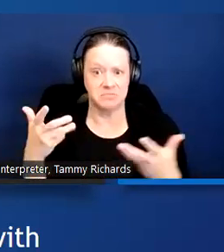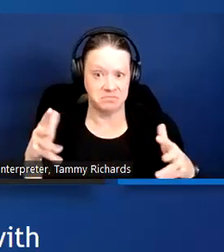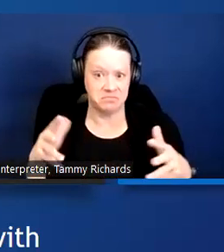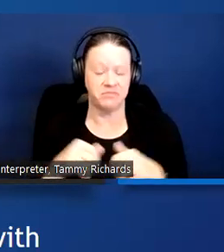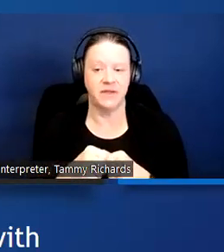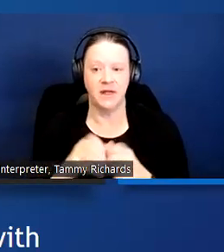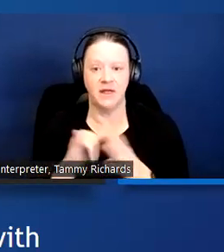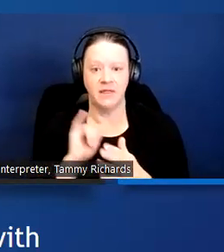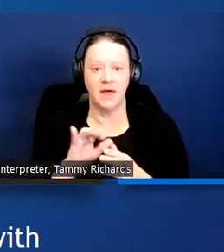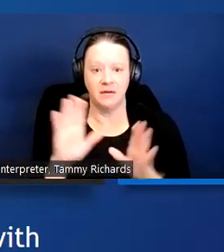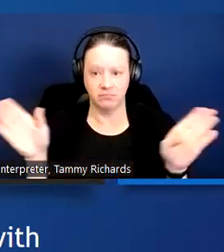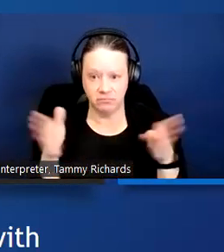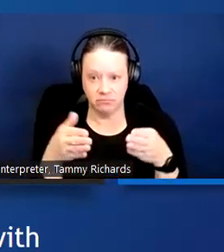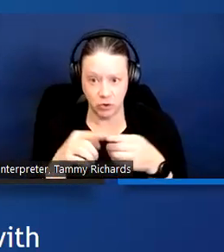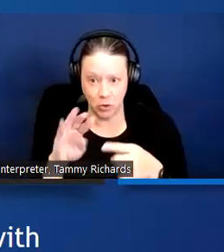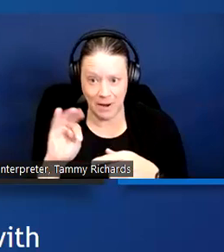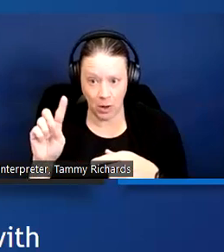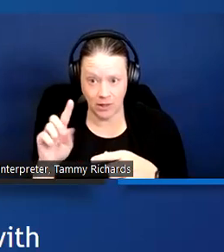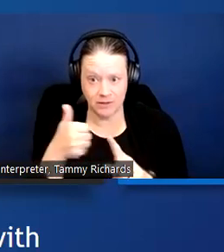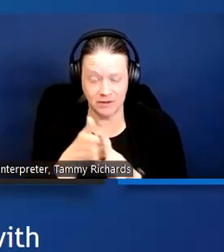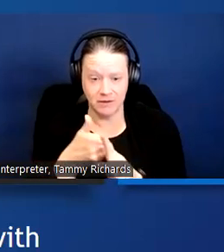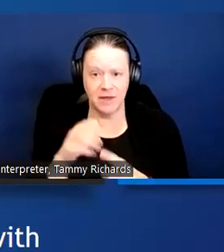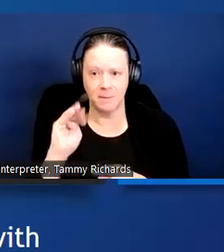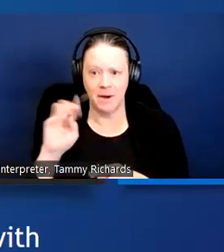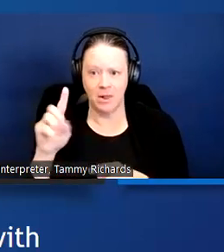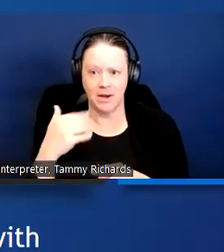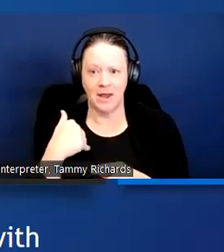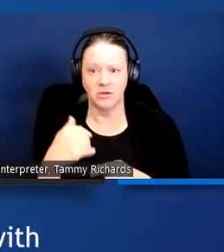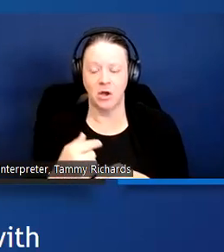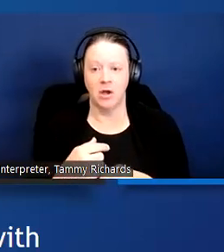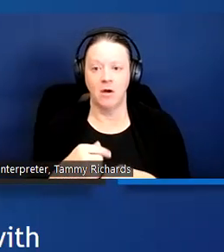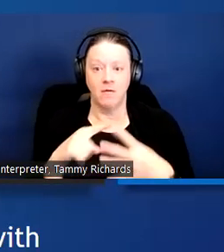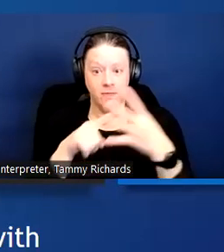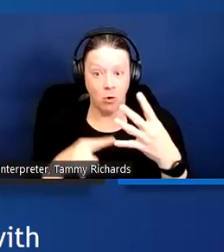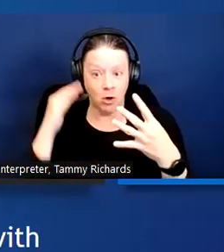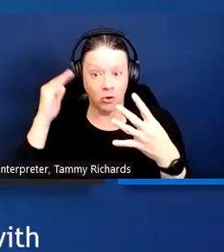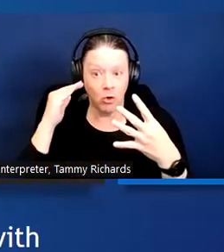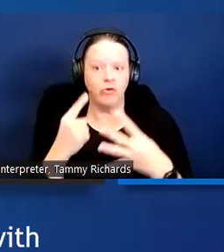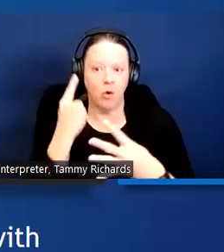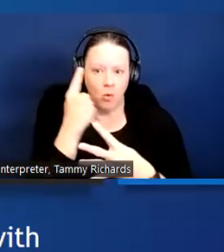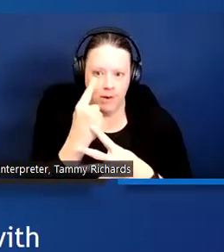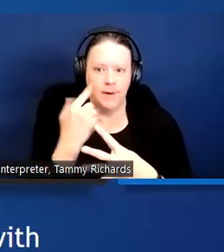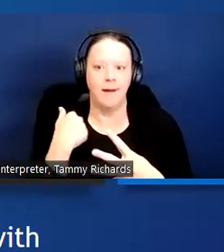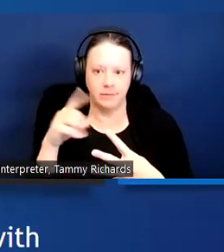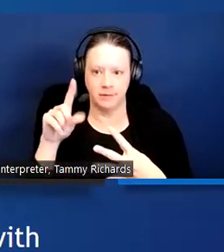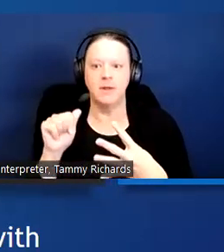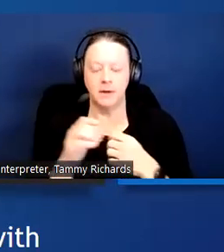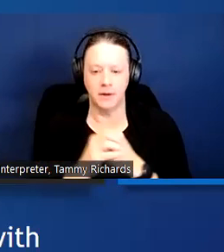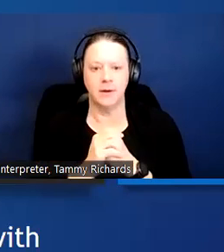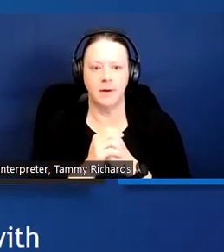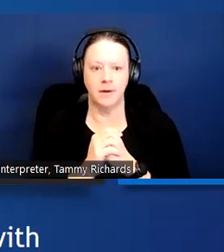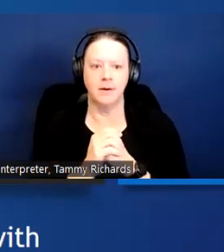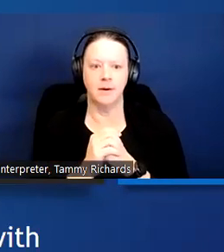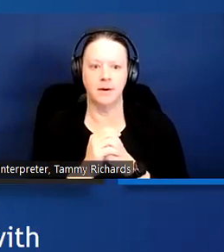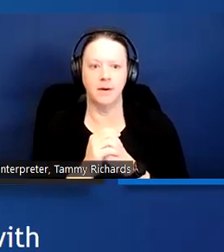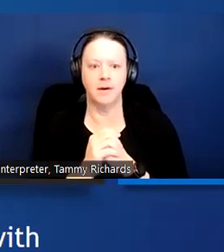to Maryland itself. Maryland has roughly 1 in 4 adults having a disability.